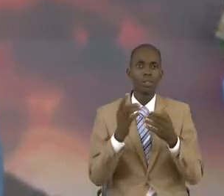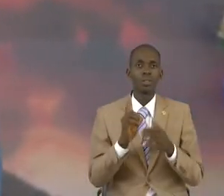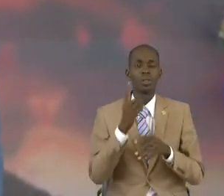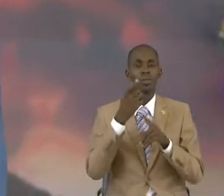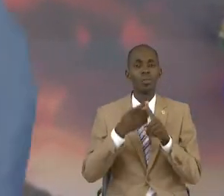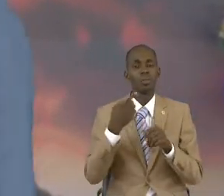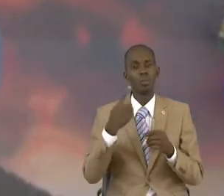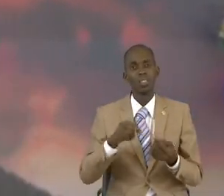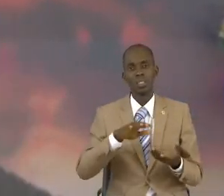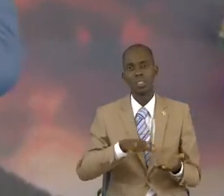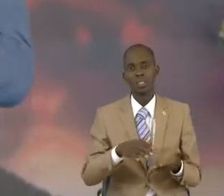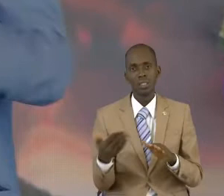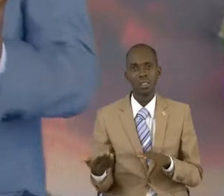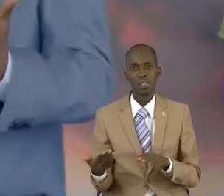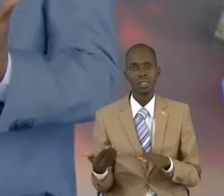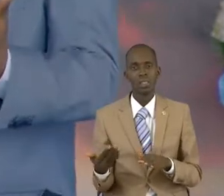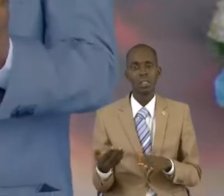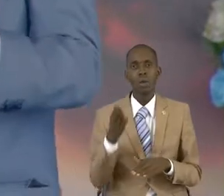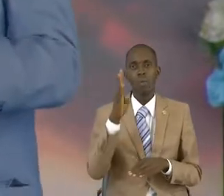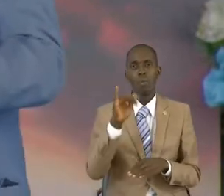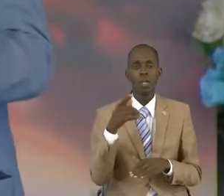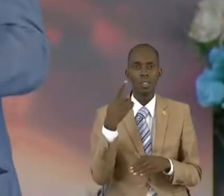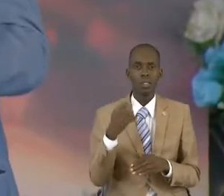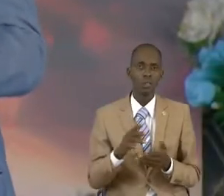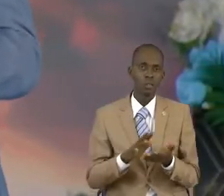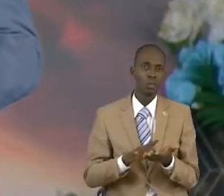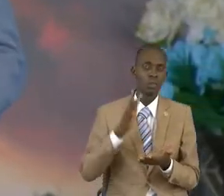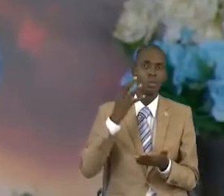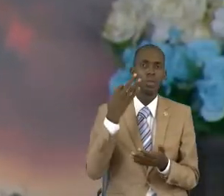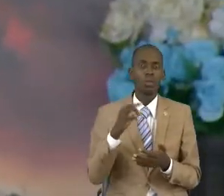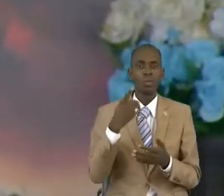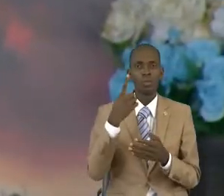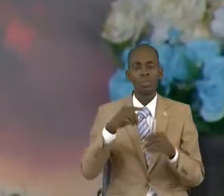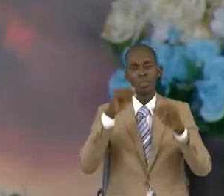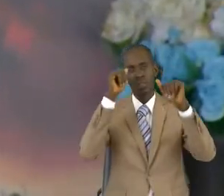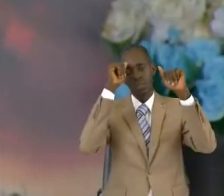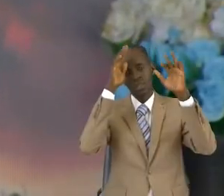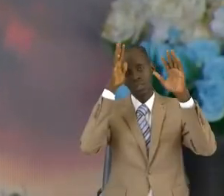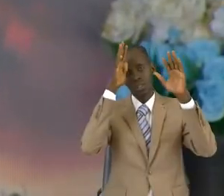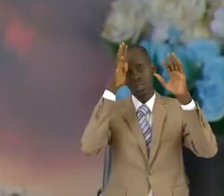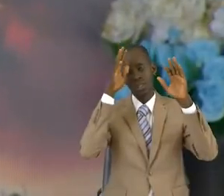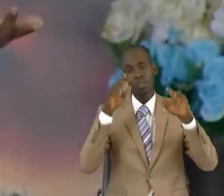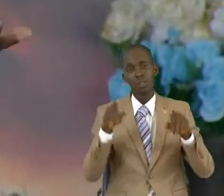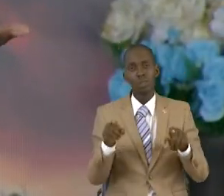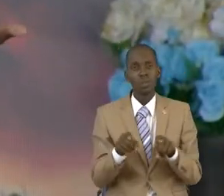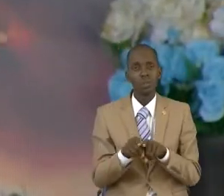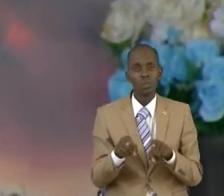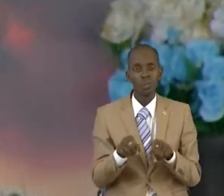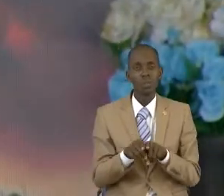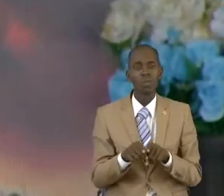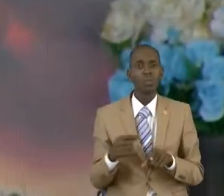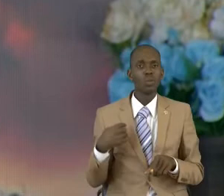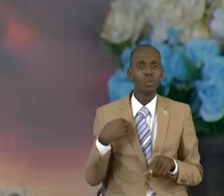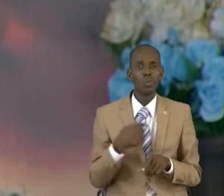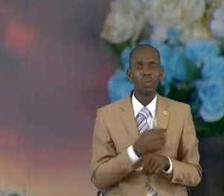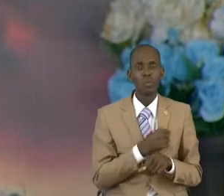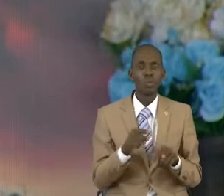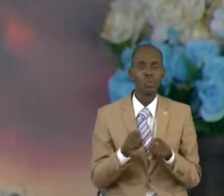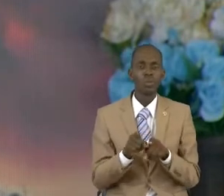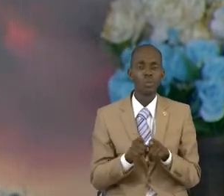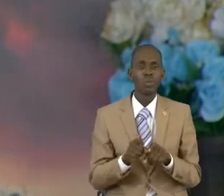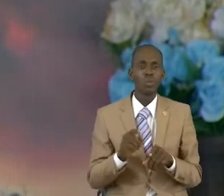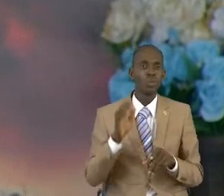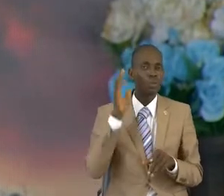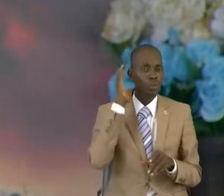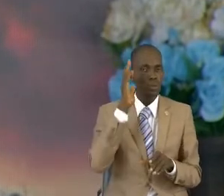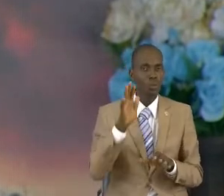dead by the glory of the Father, even so we also shall walk